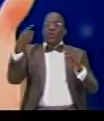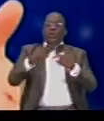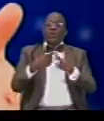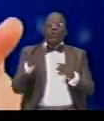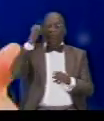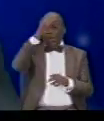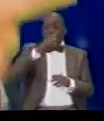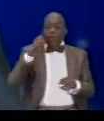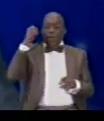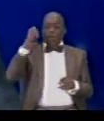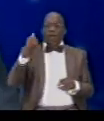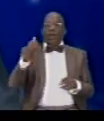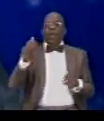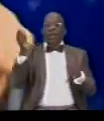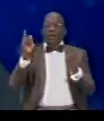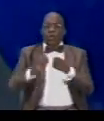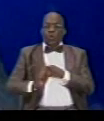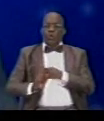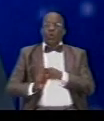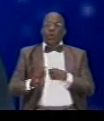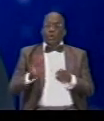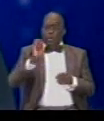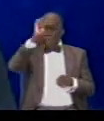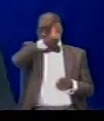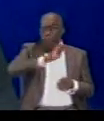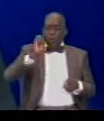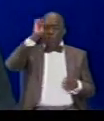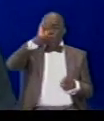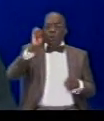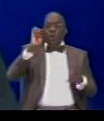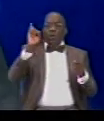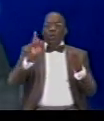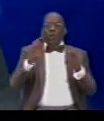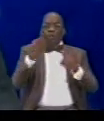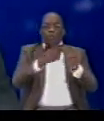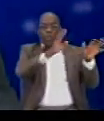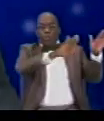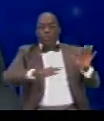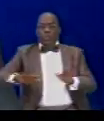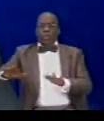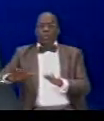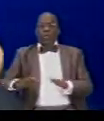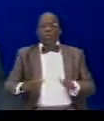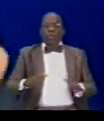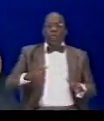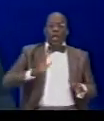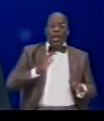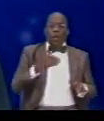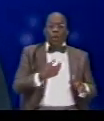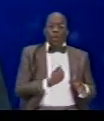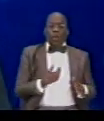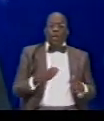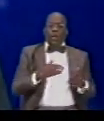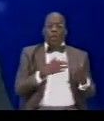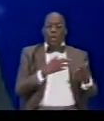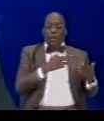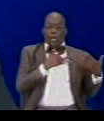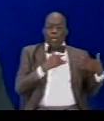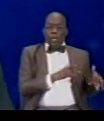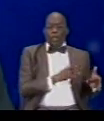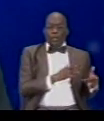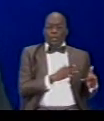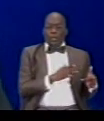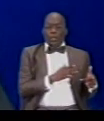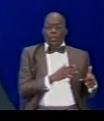Brazil to the Bahamas, and from the sea to the shining sea. And the song entitled Our Heart, Bob Fitz wrote, "Our hearts,